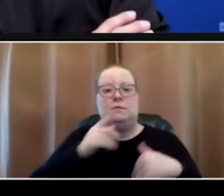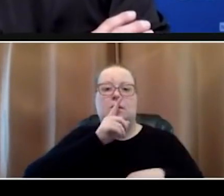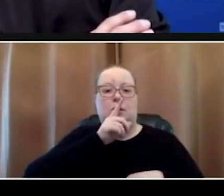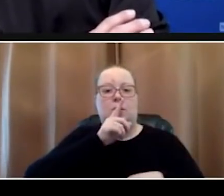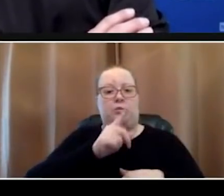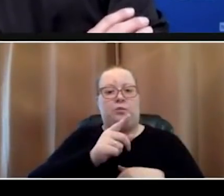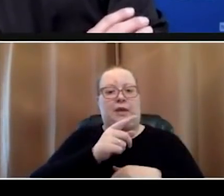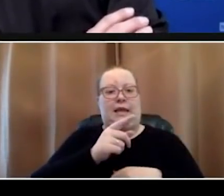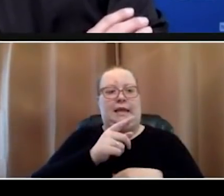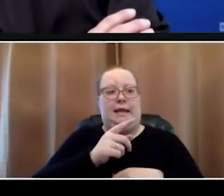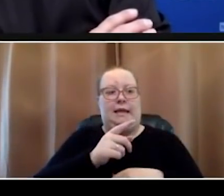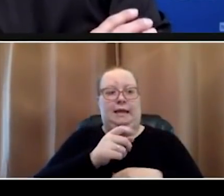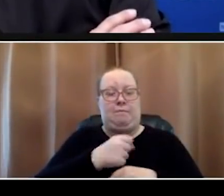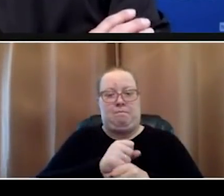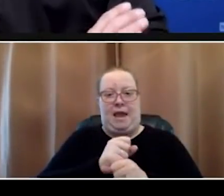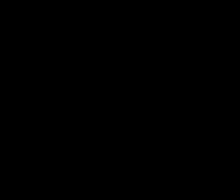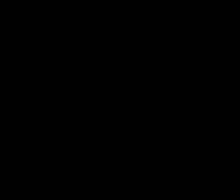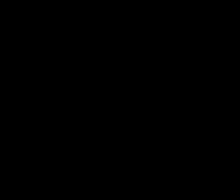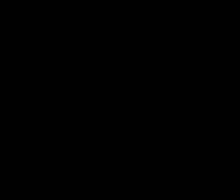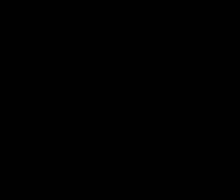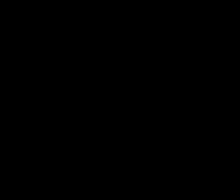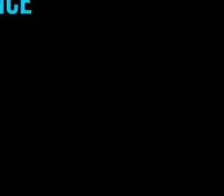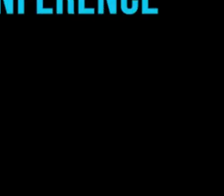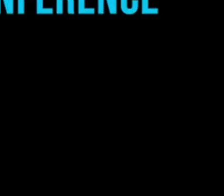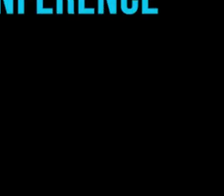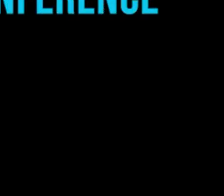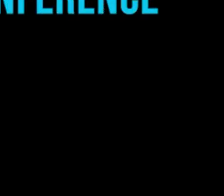arts events quite safe.